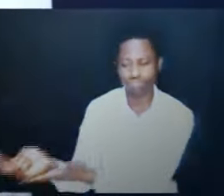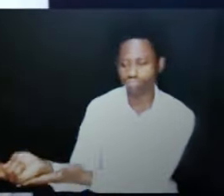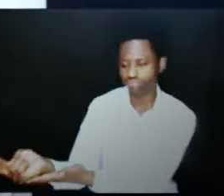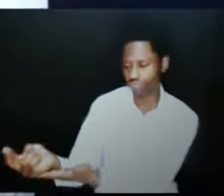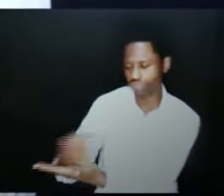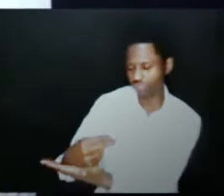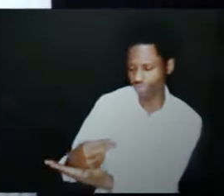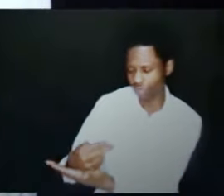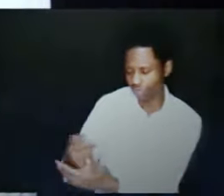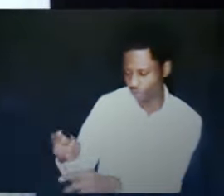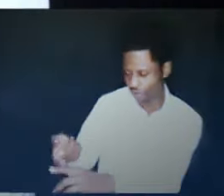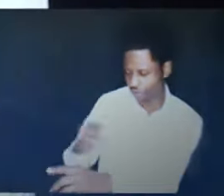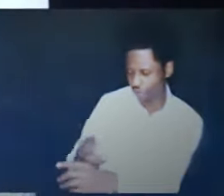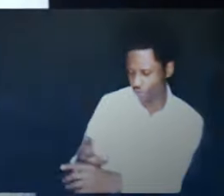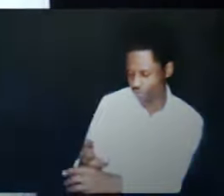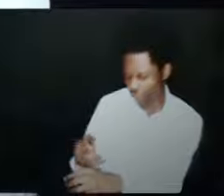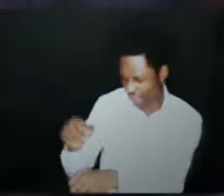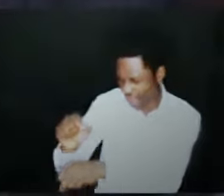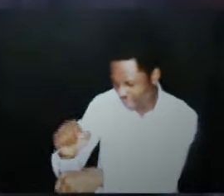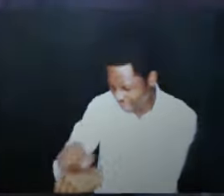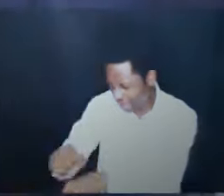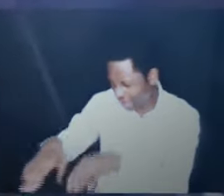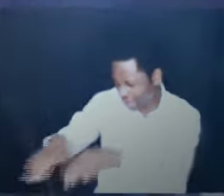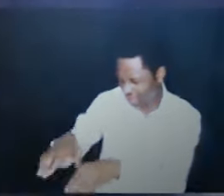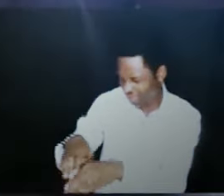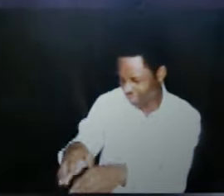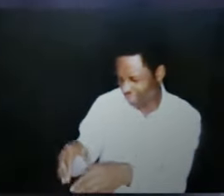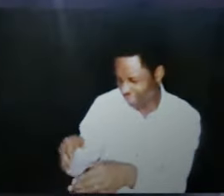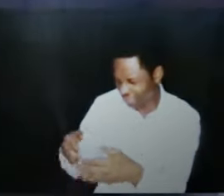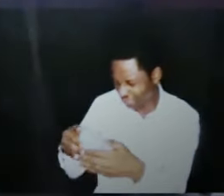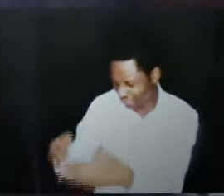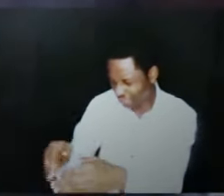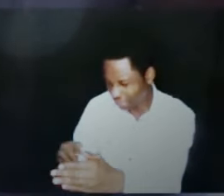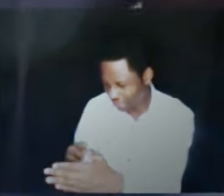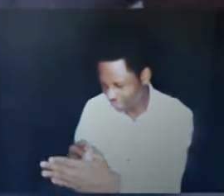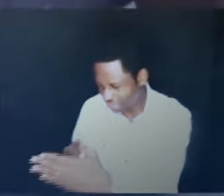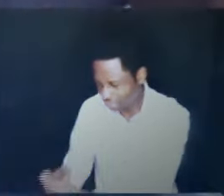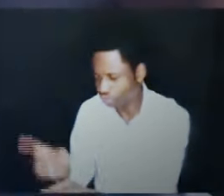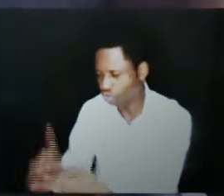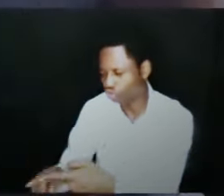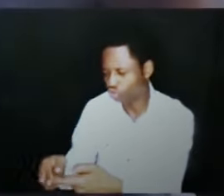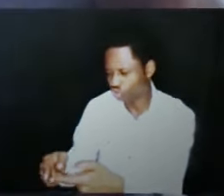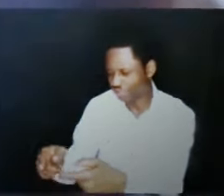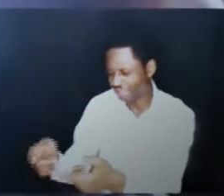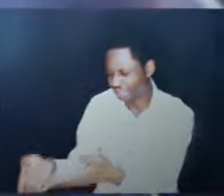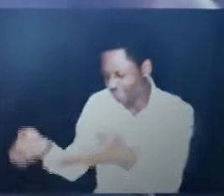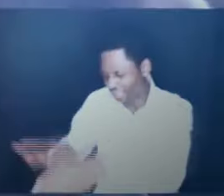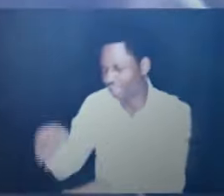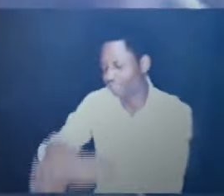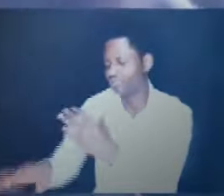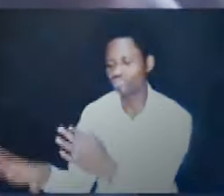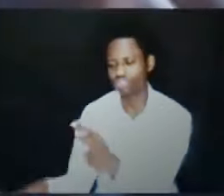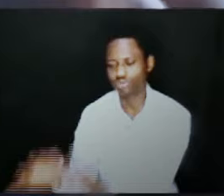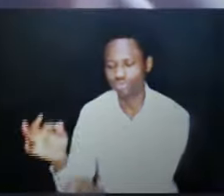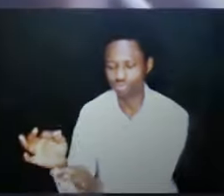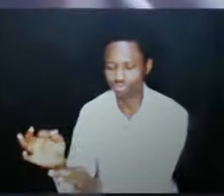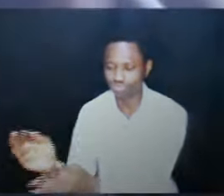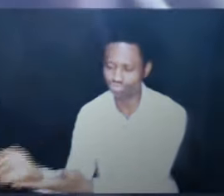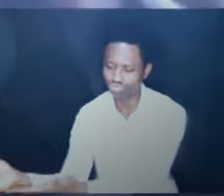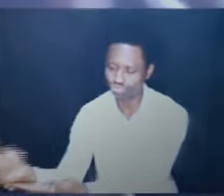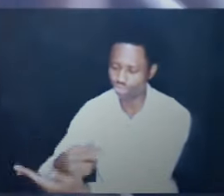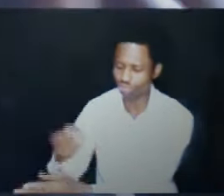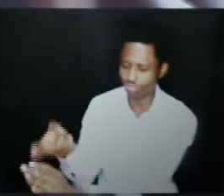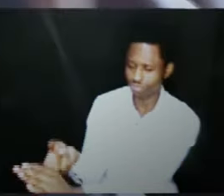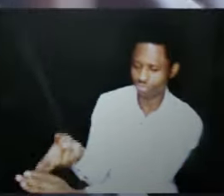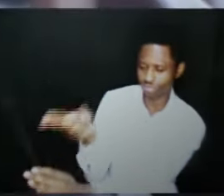dead works or us that leads to spiritual death. Ain't he? I can such a, and I say, ye, Johnny, a